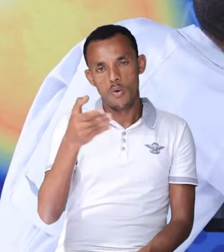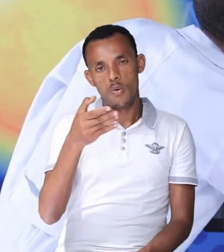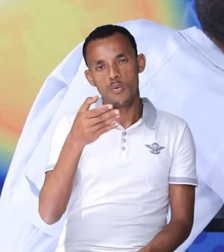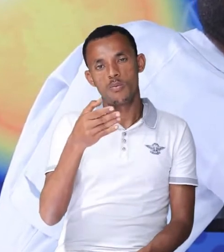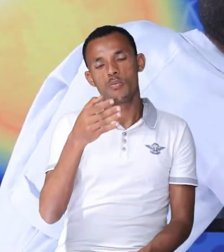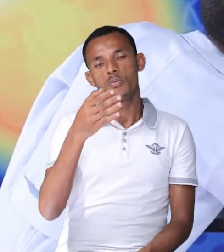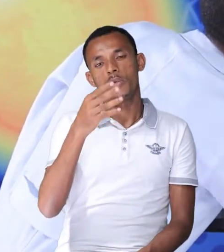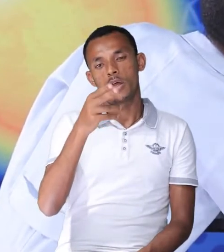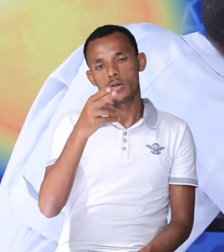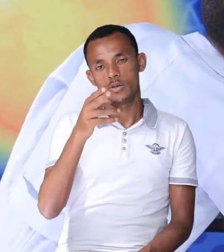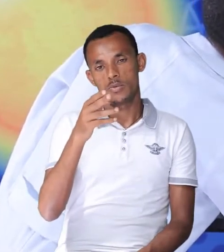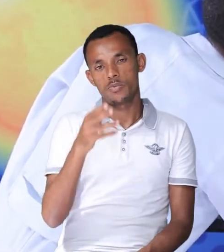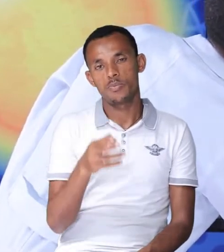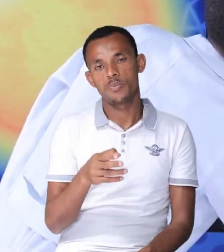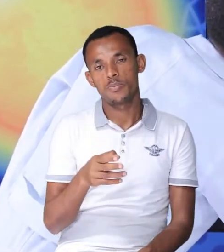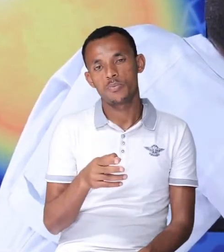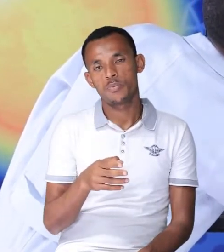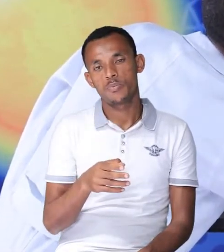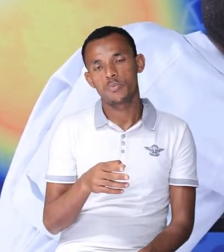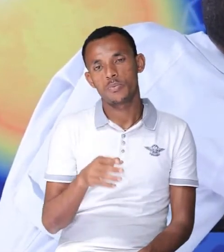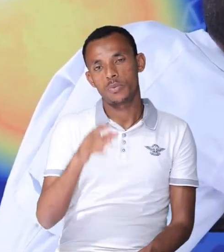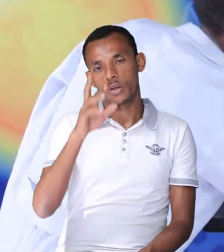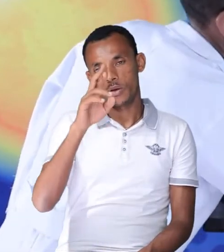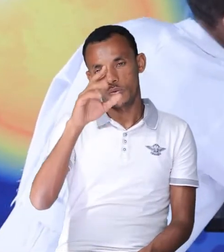over R of oxygen